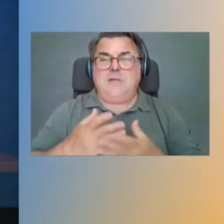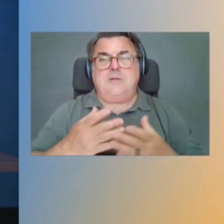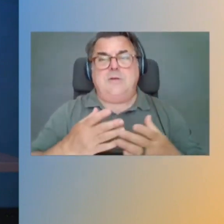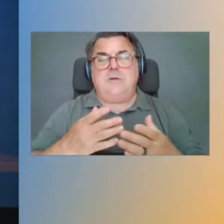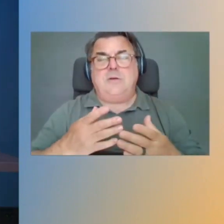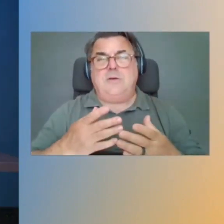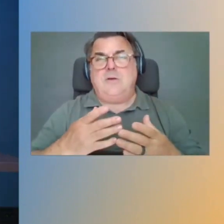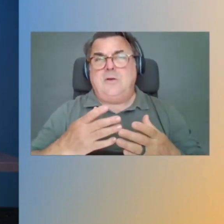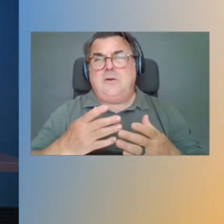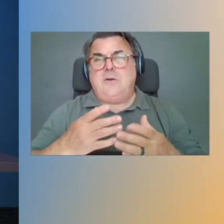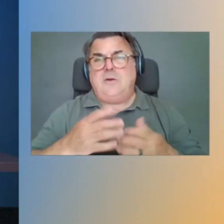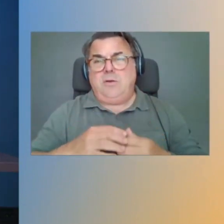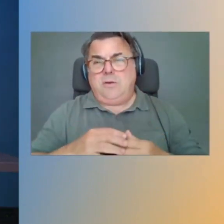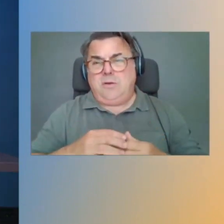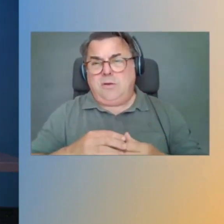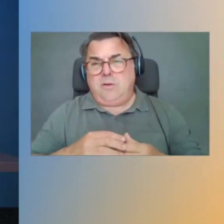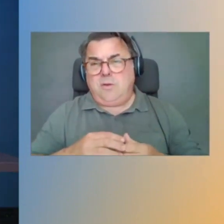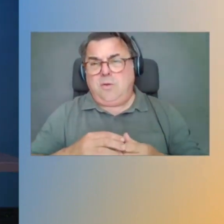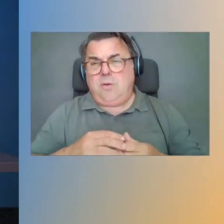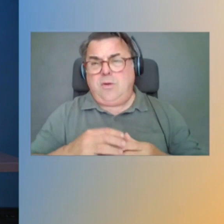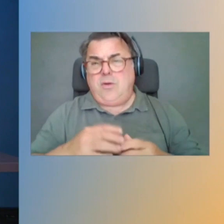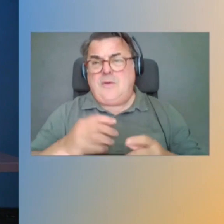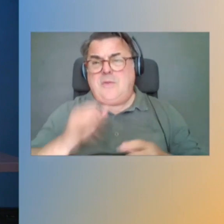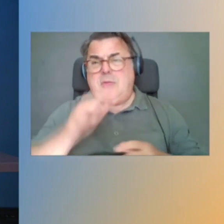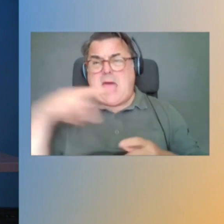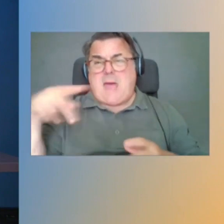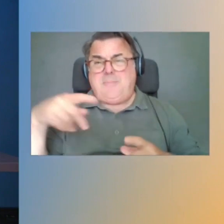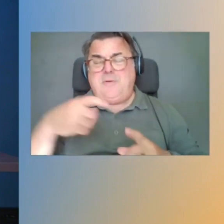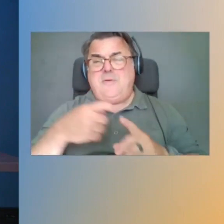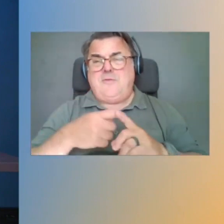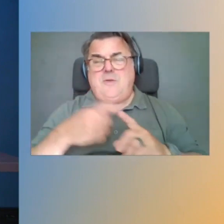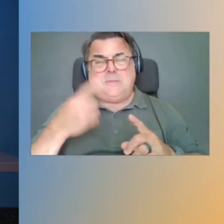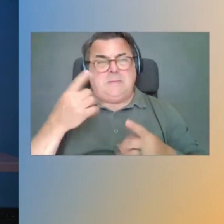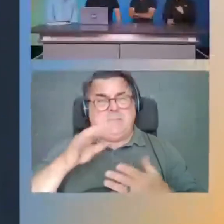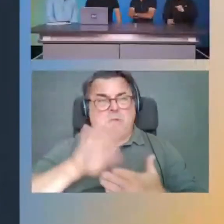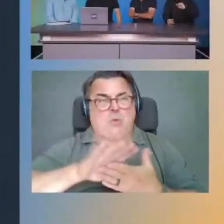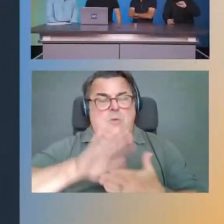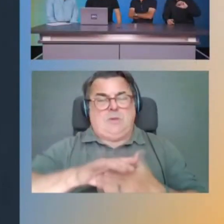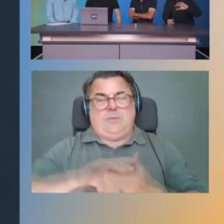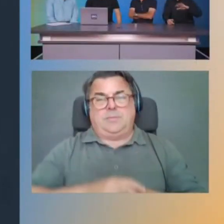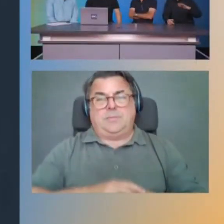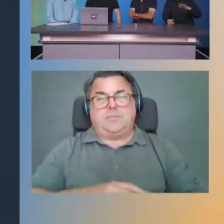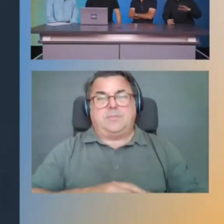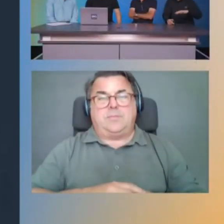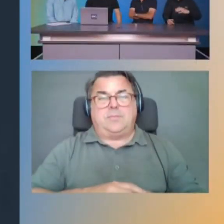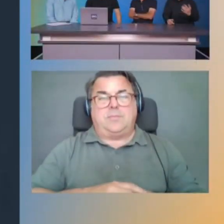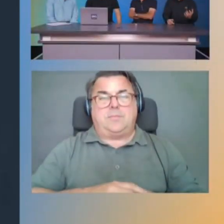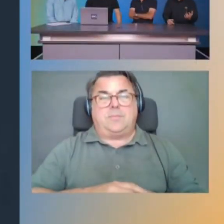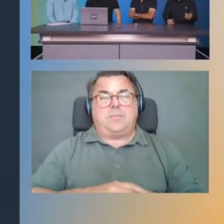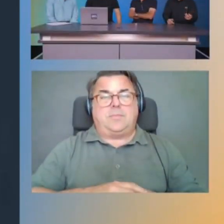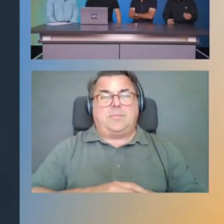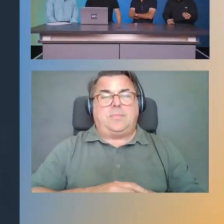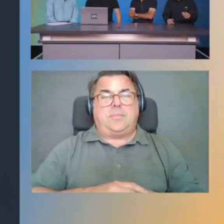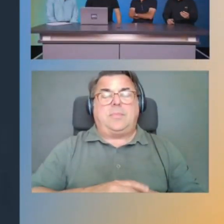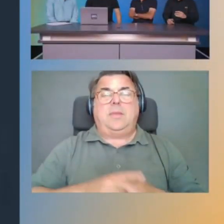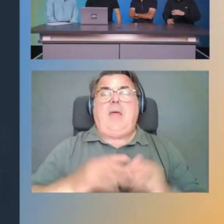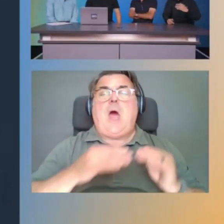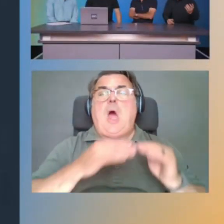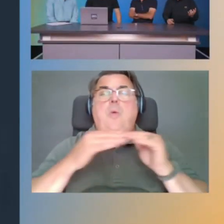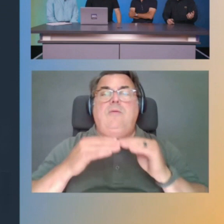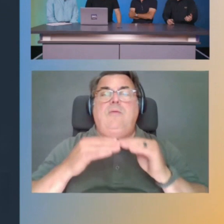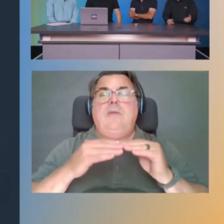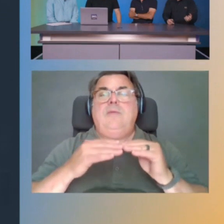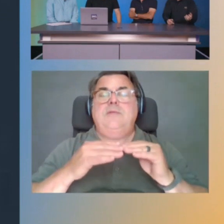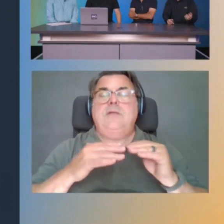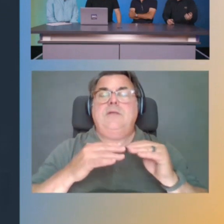workload with an application from Cadence called Jasper Gold, right? And we started this with an equivalent of an on-prem compute cluster is only